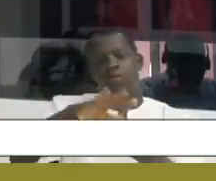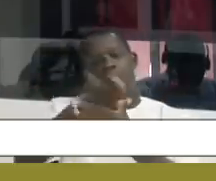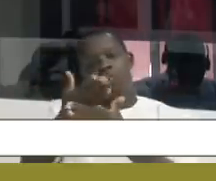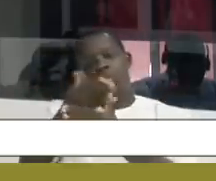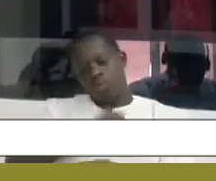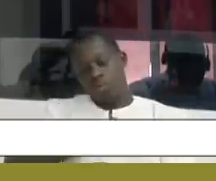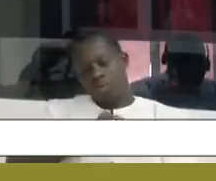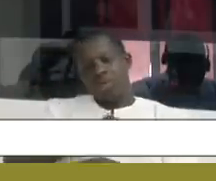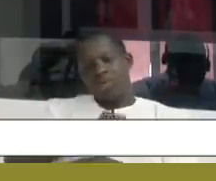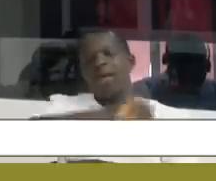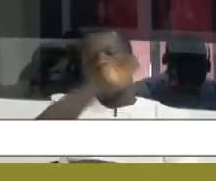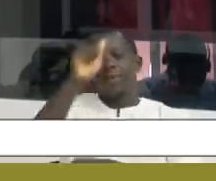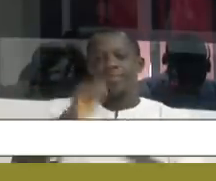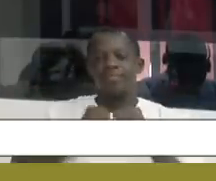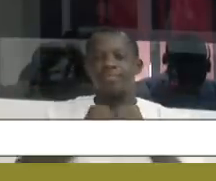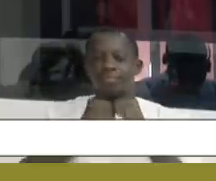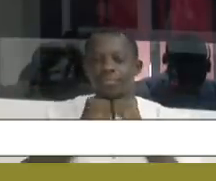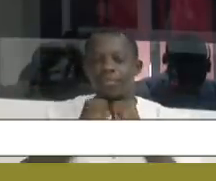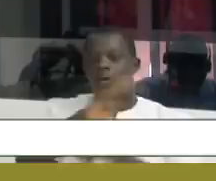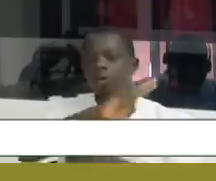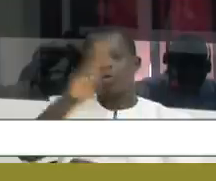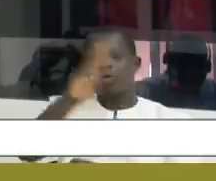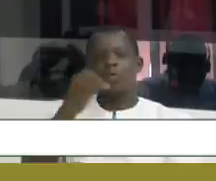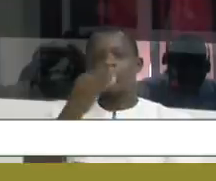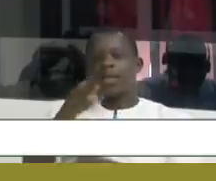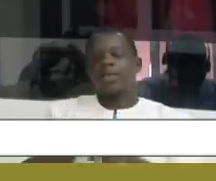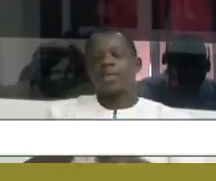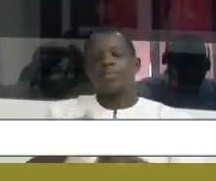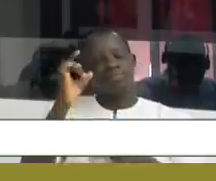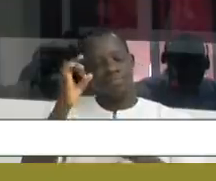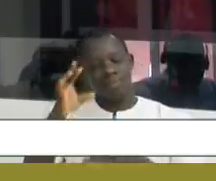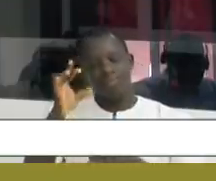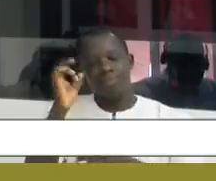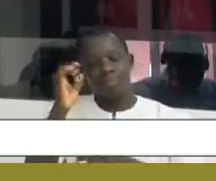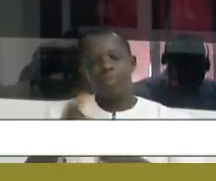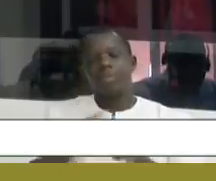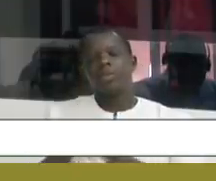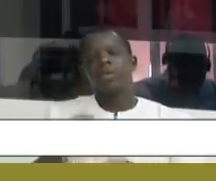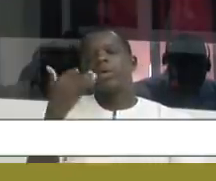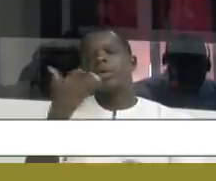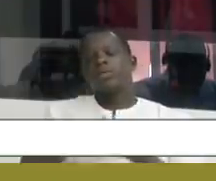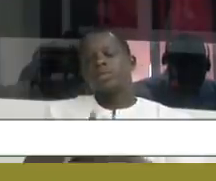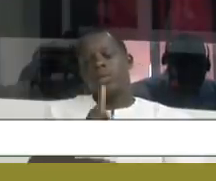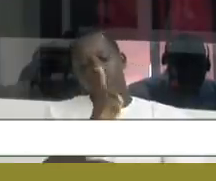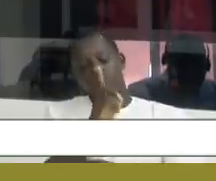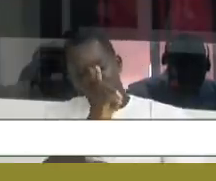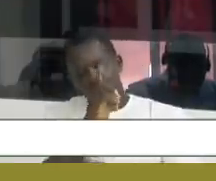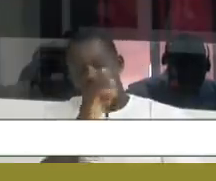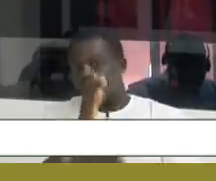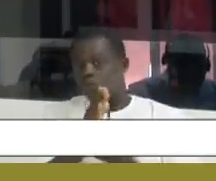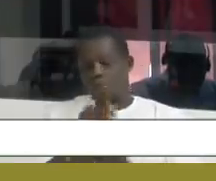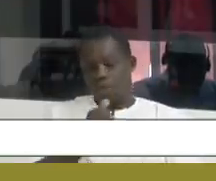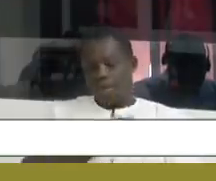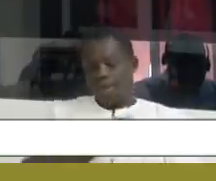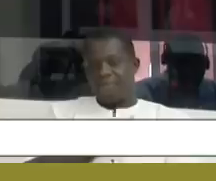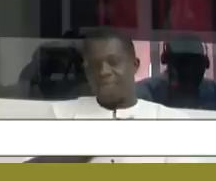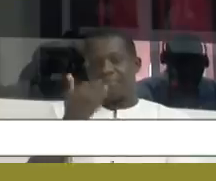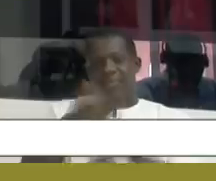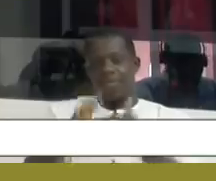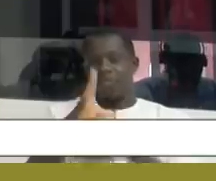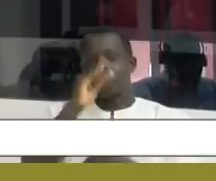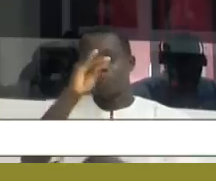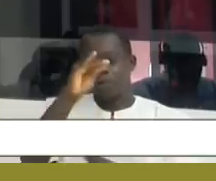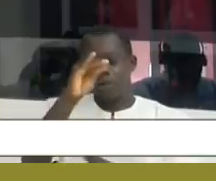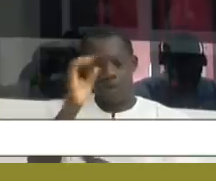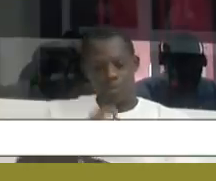not saying that the pain is too much, that one should finish him. No, he kept quiet. He was in shock.